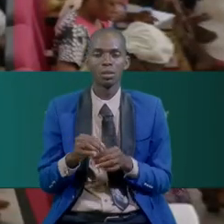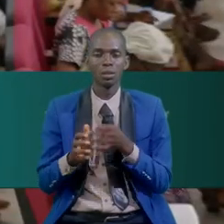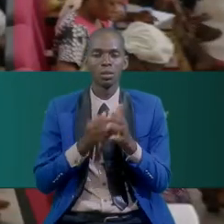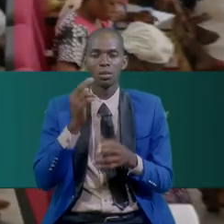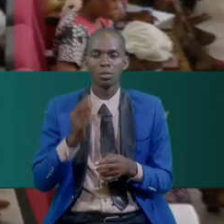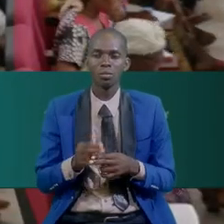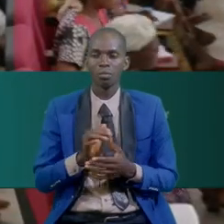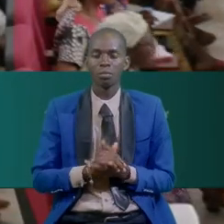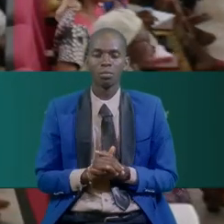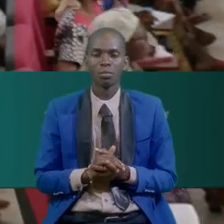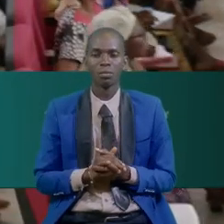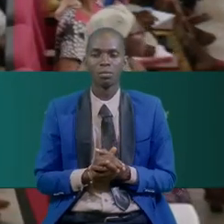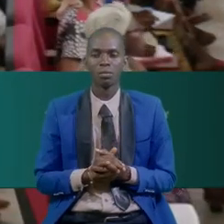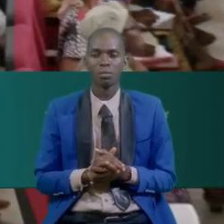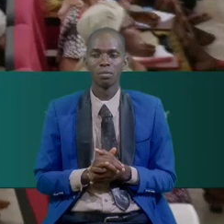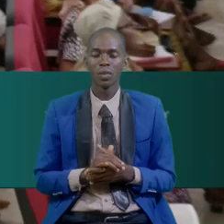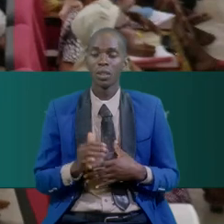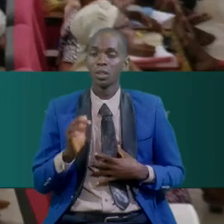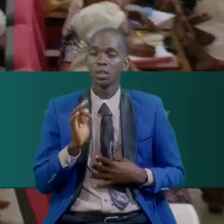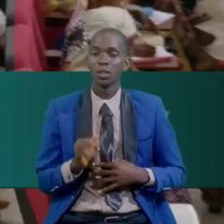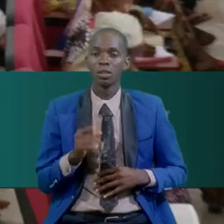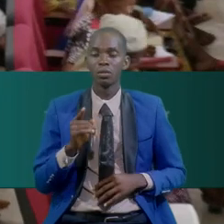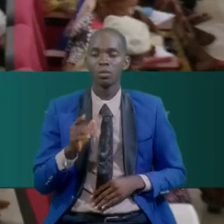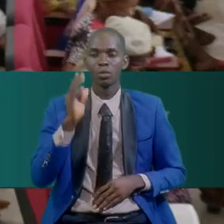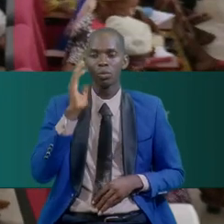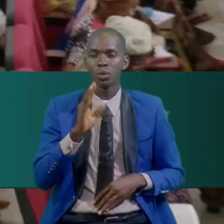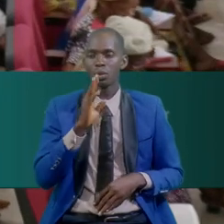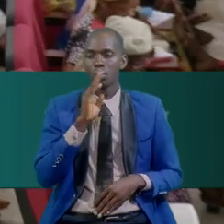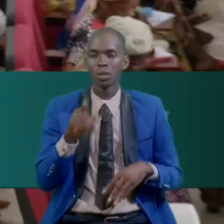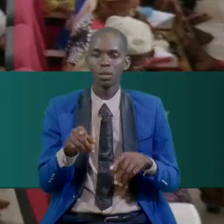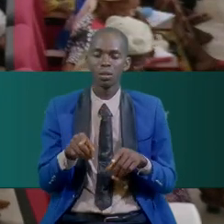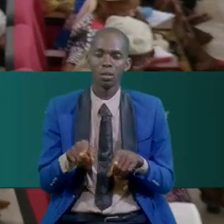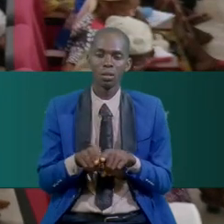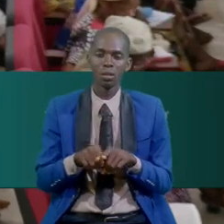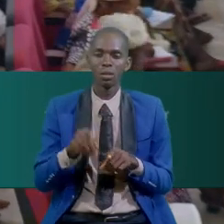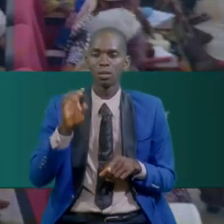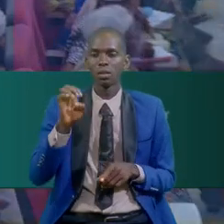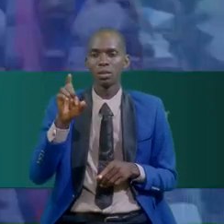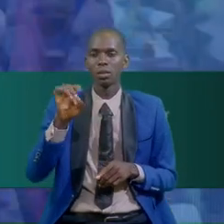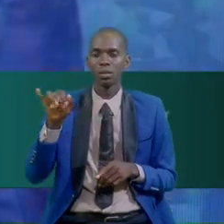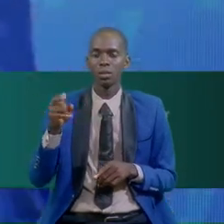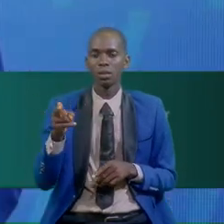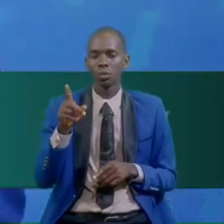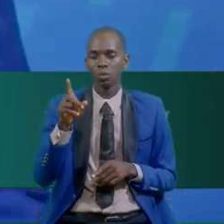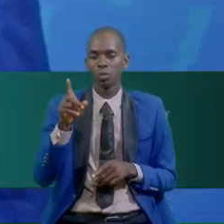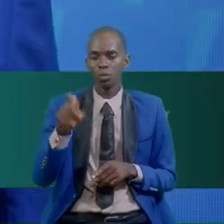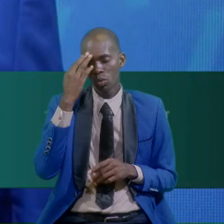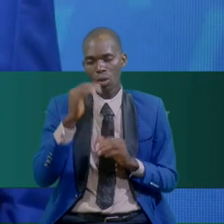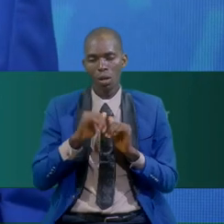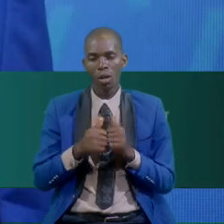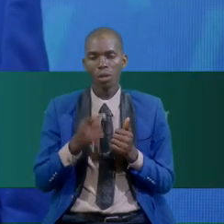Amen. You know, if you are going to be an Elijah, know how you pray.